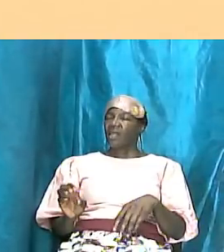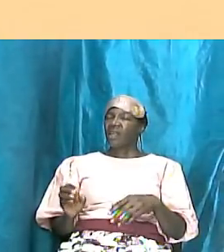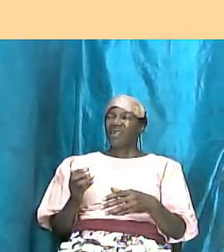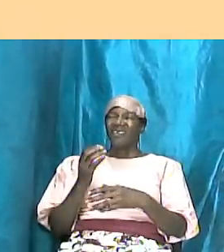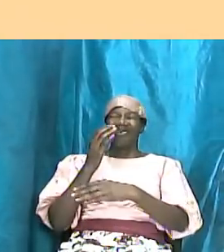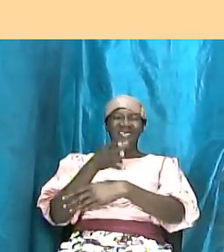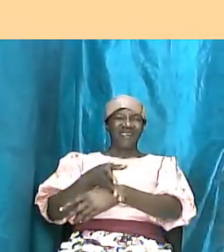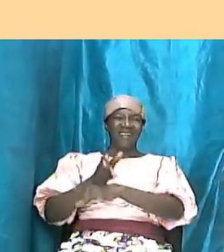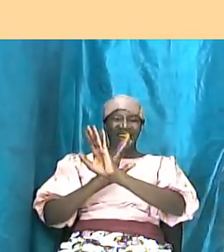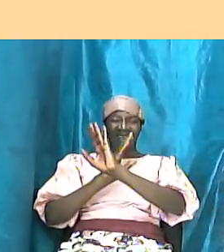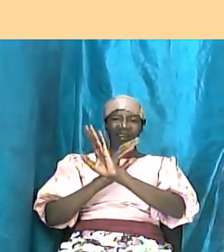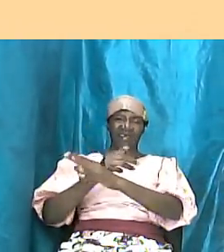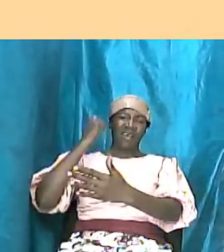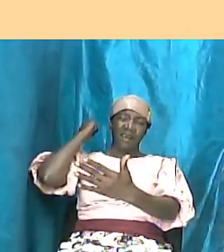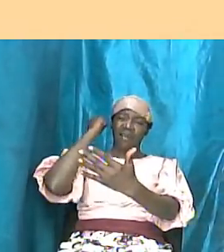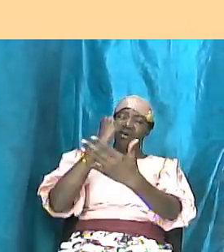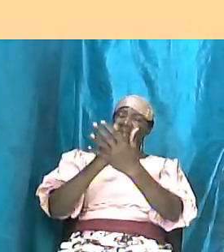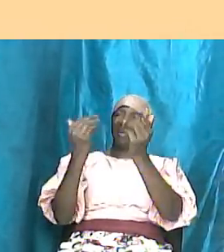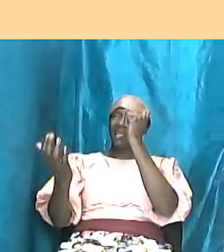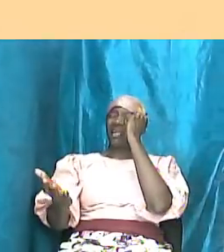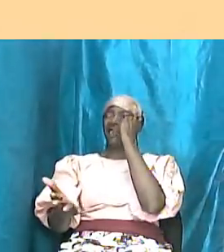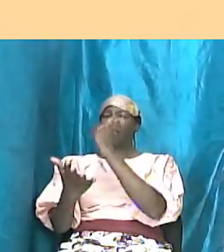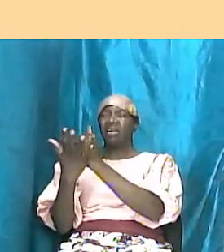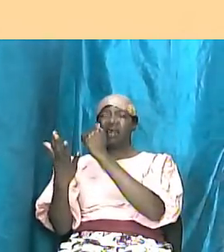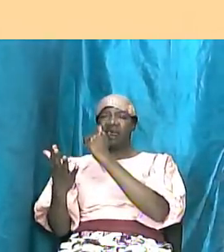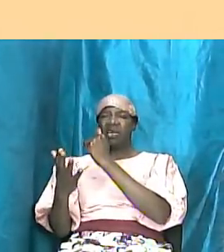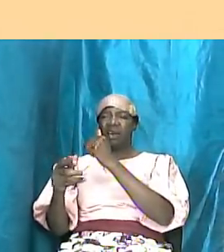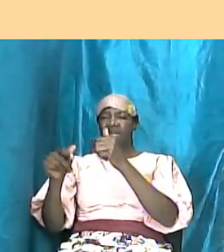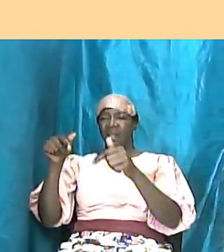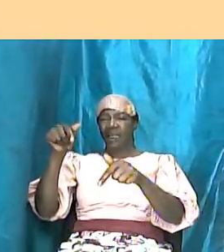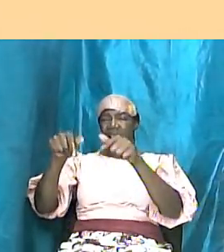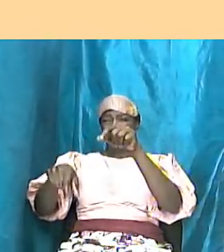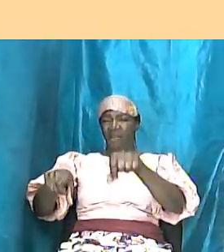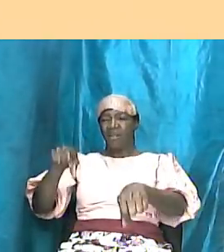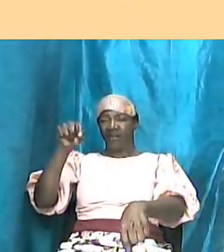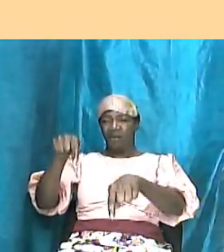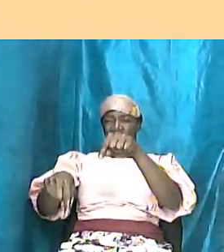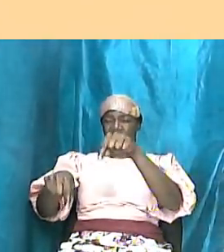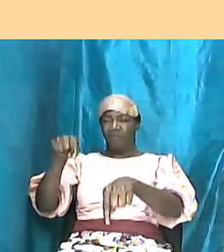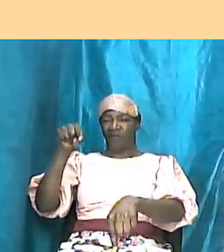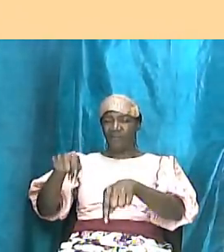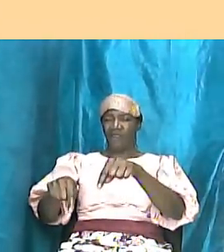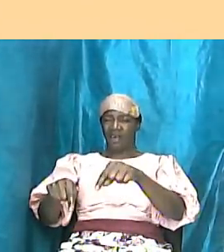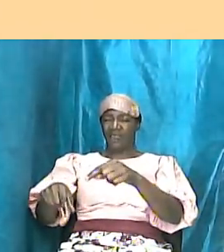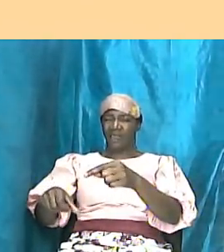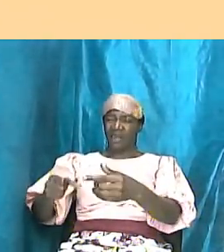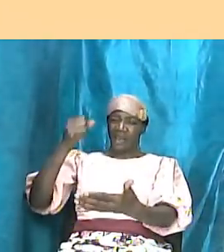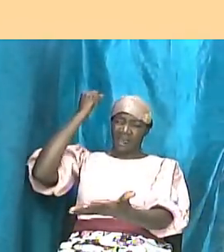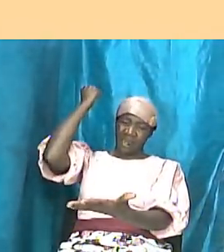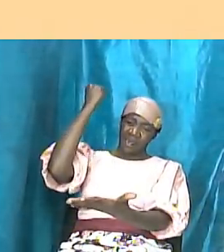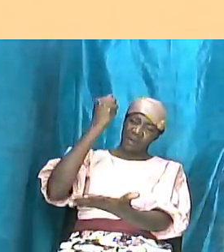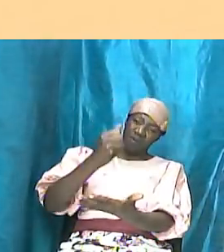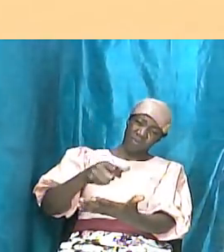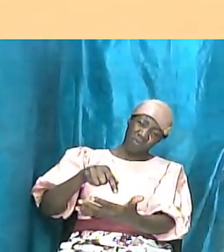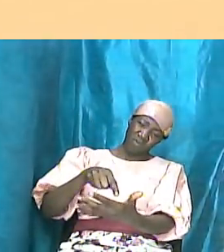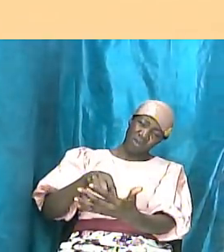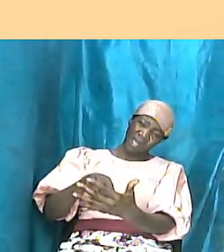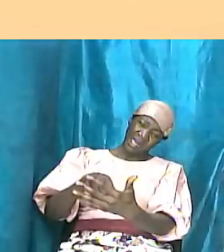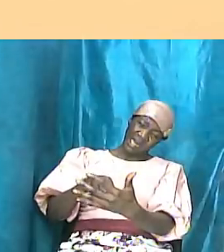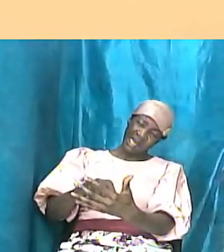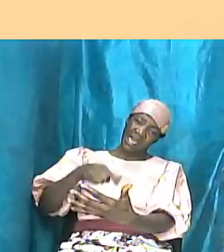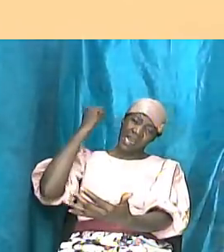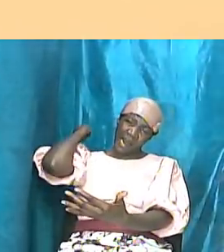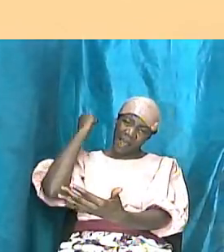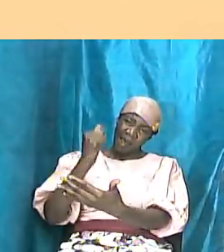through. He was hammered on that cross. His feet was put together, and the nails went in, and he was hammered on that cross,